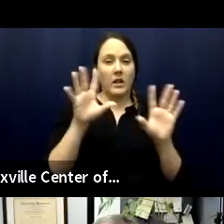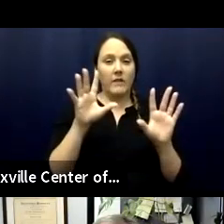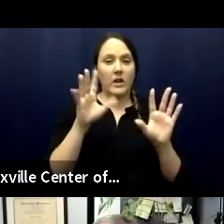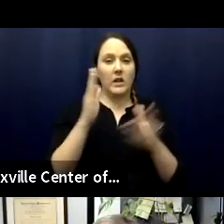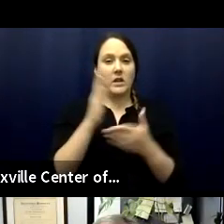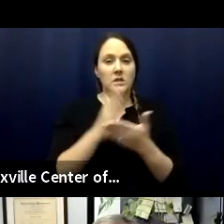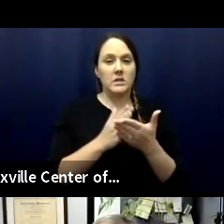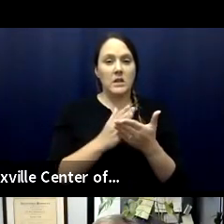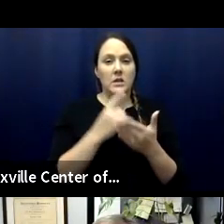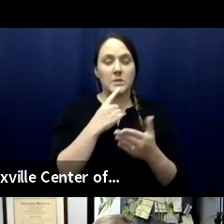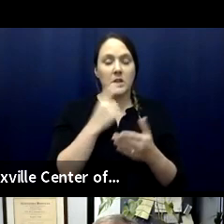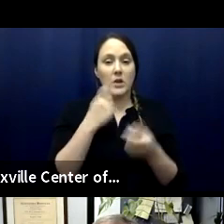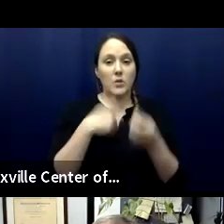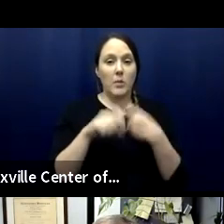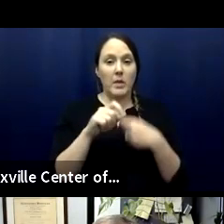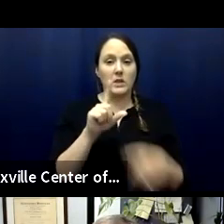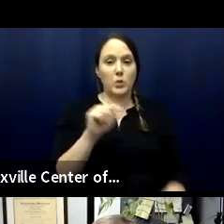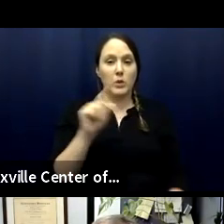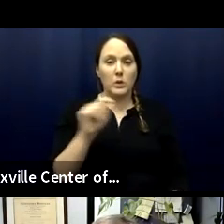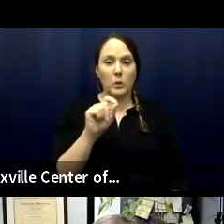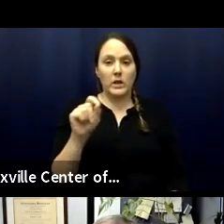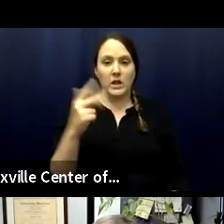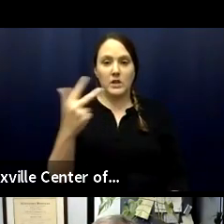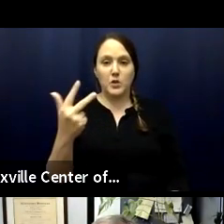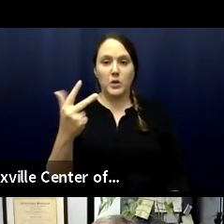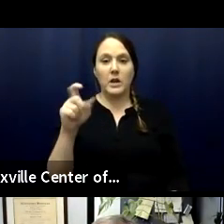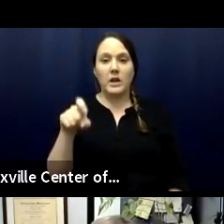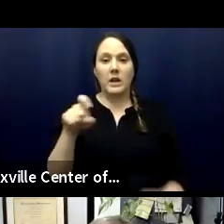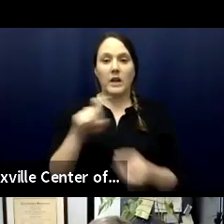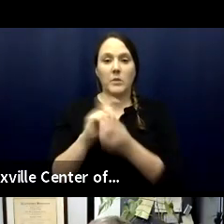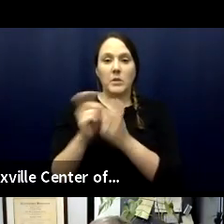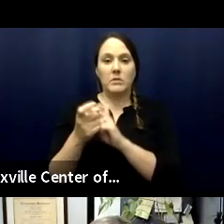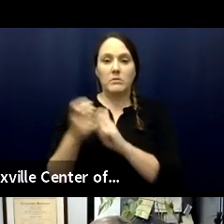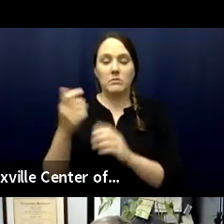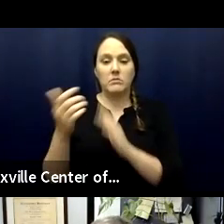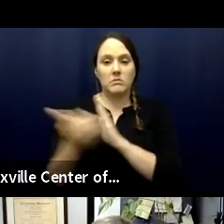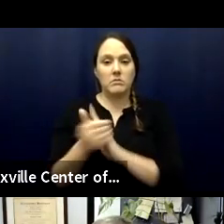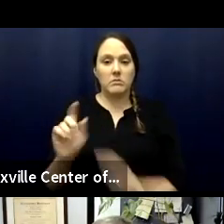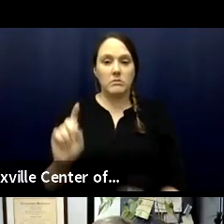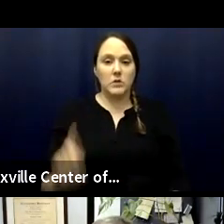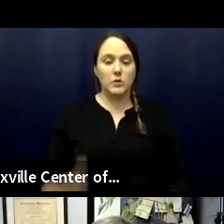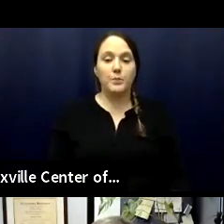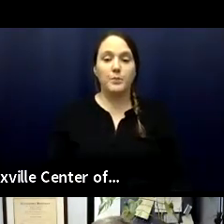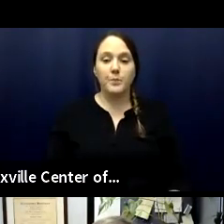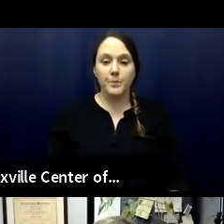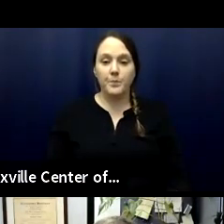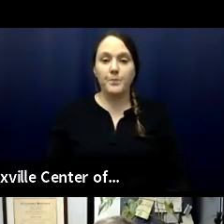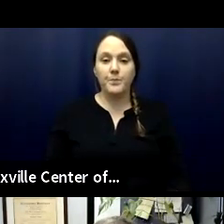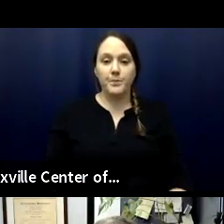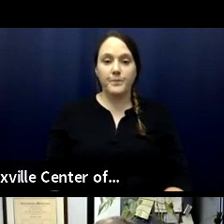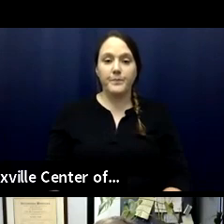replace 2020-3 and that would just have to be updated as well. Right. Mr. Sanders,